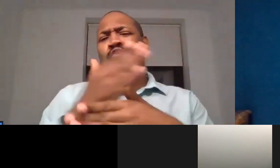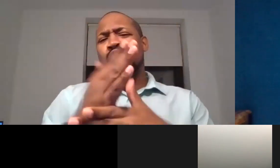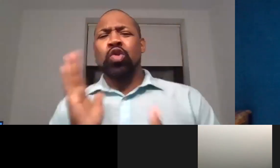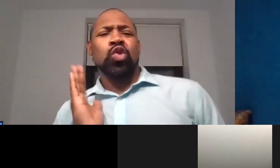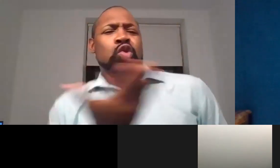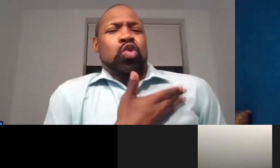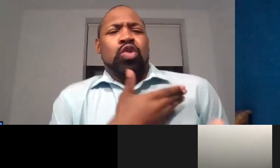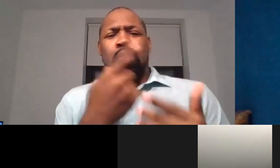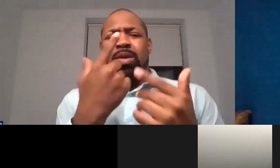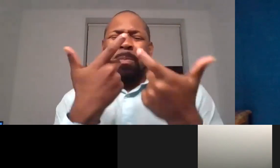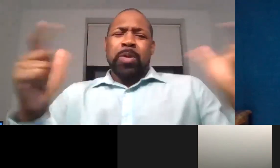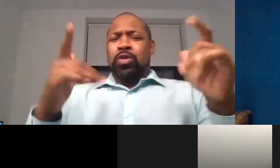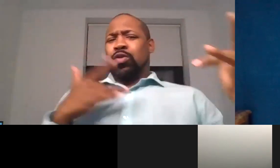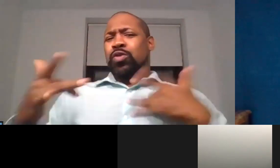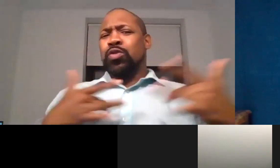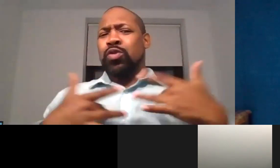someone wrote a letter to